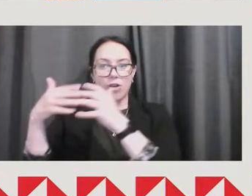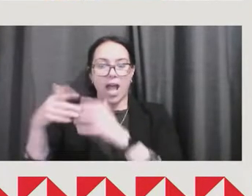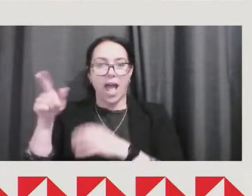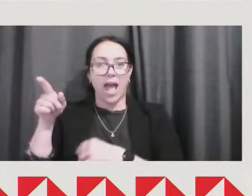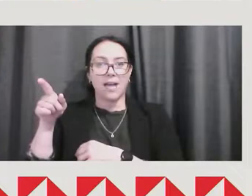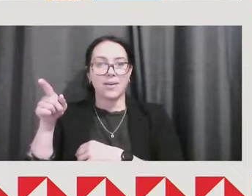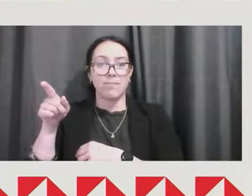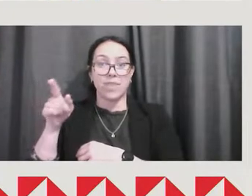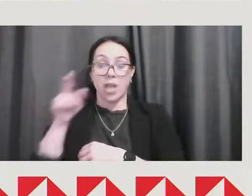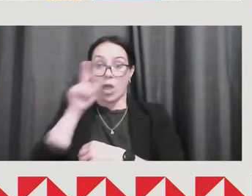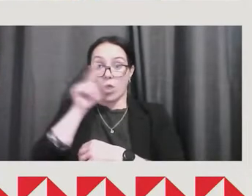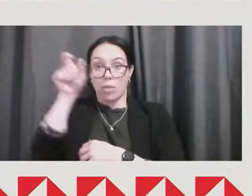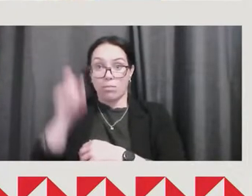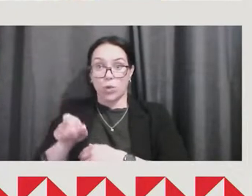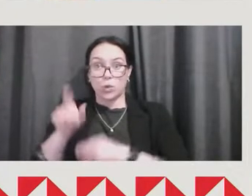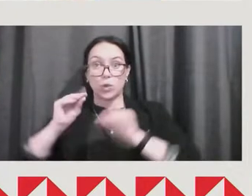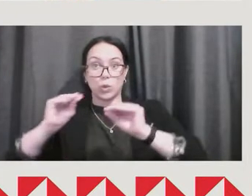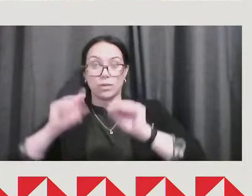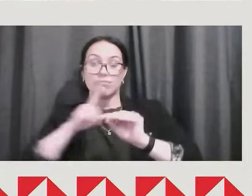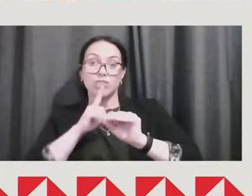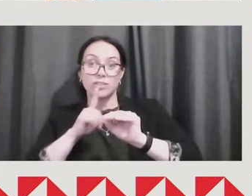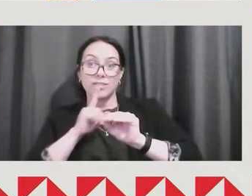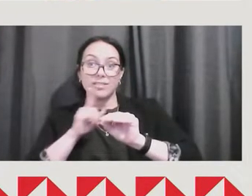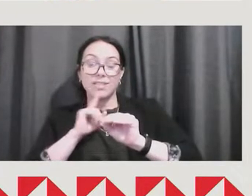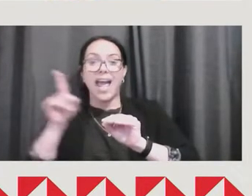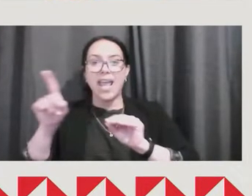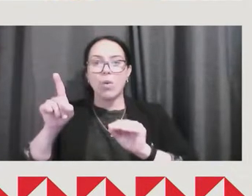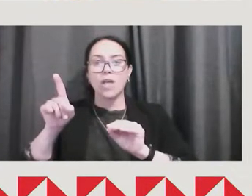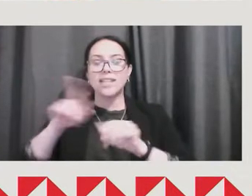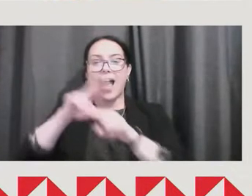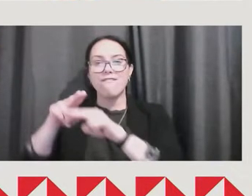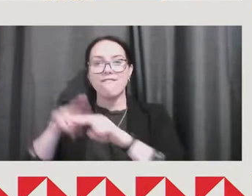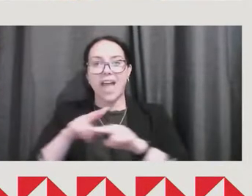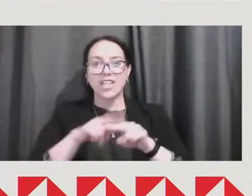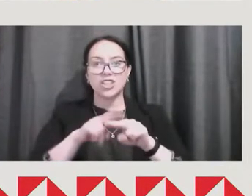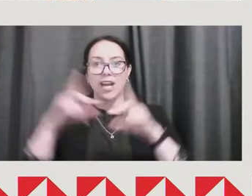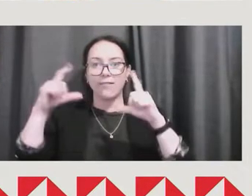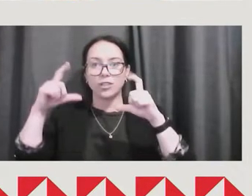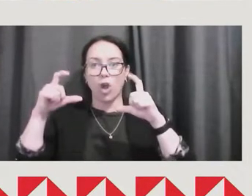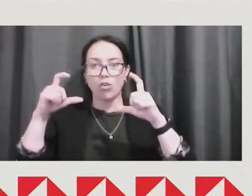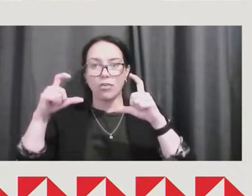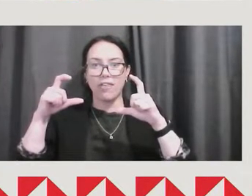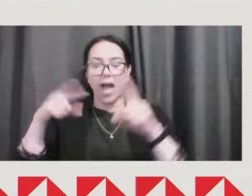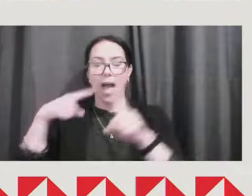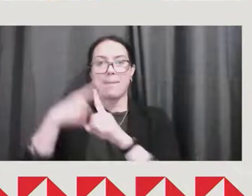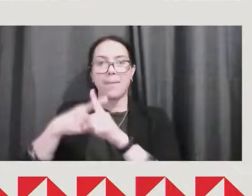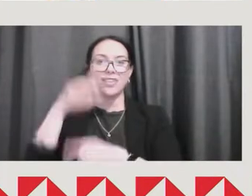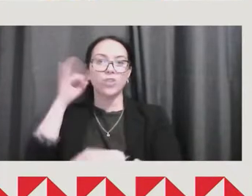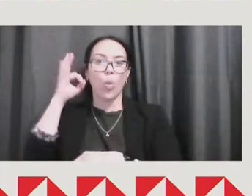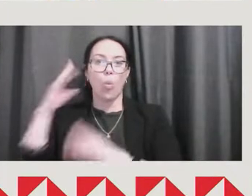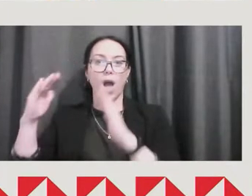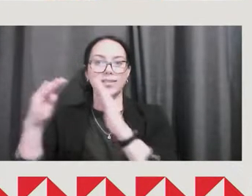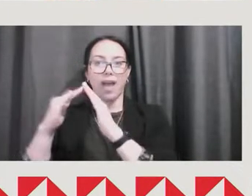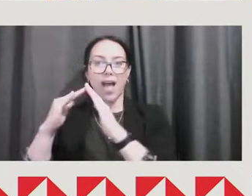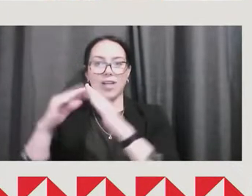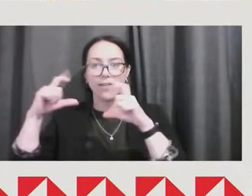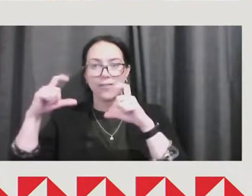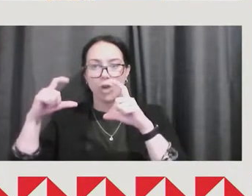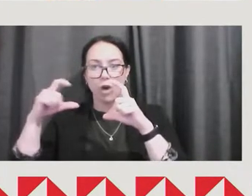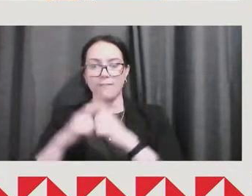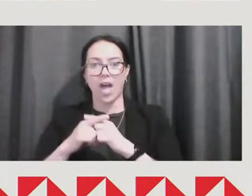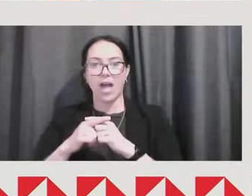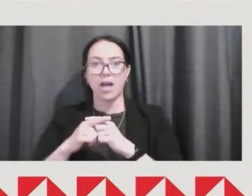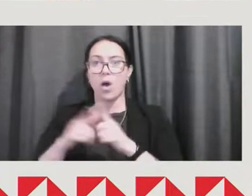he was also a fashion photographer and he also does uh I want to say war zone but he does Photography